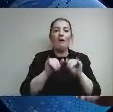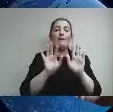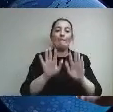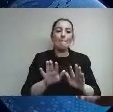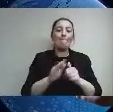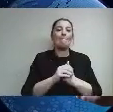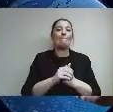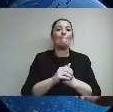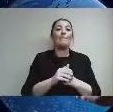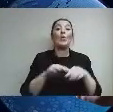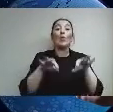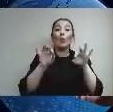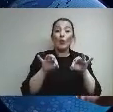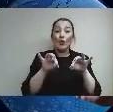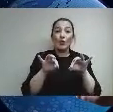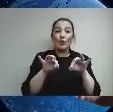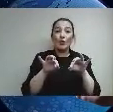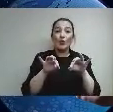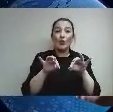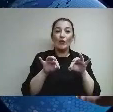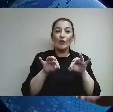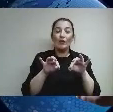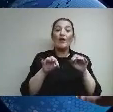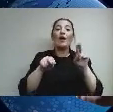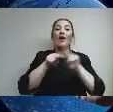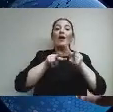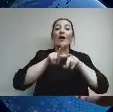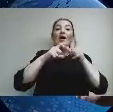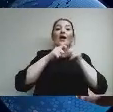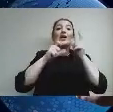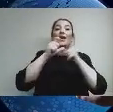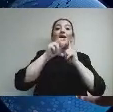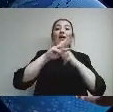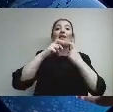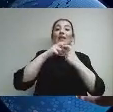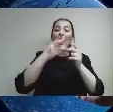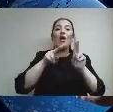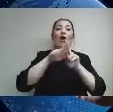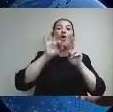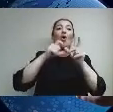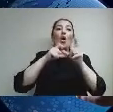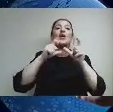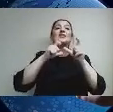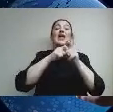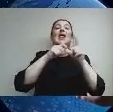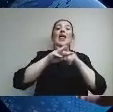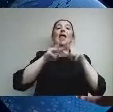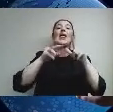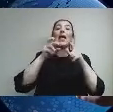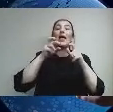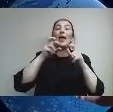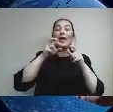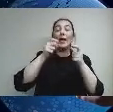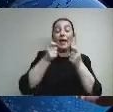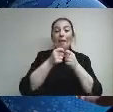COSCAB chairperson visited Kagidar today, and we demanded similar things.